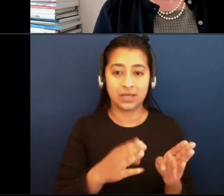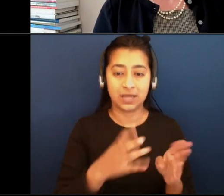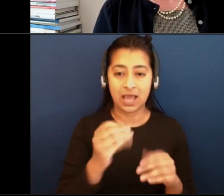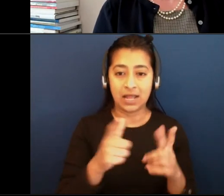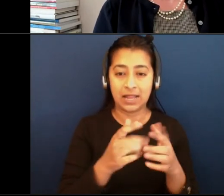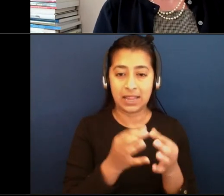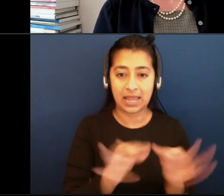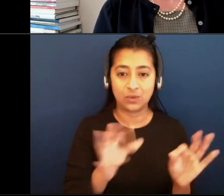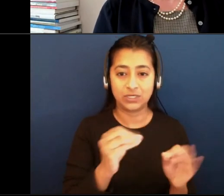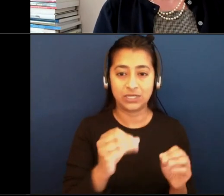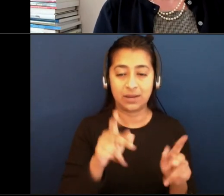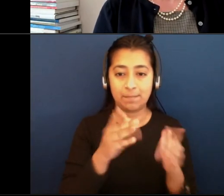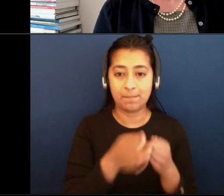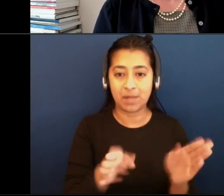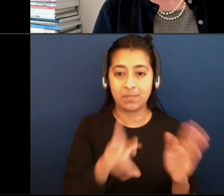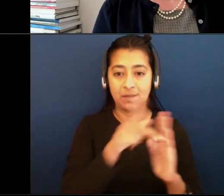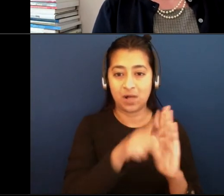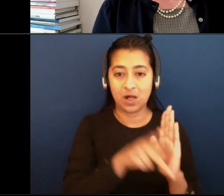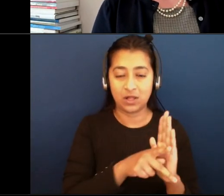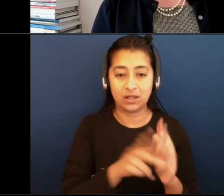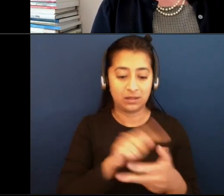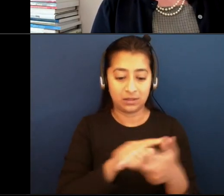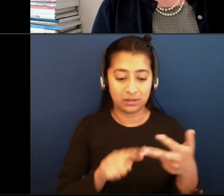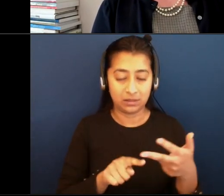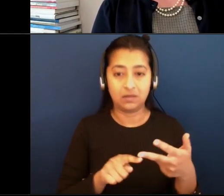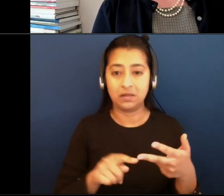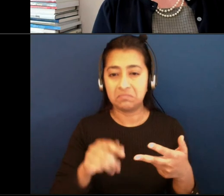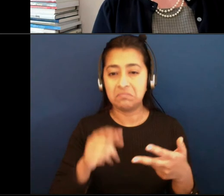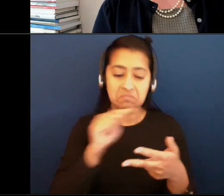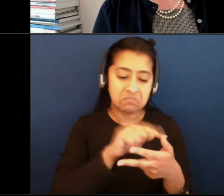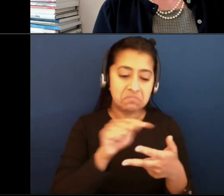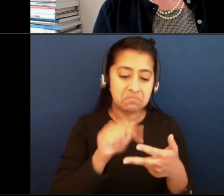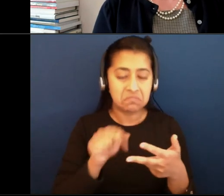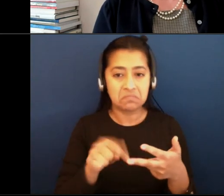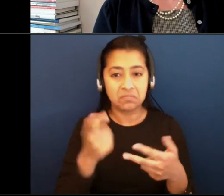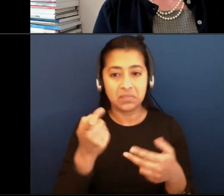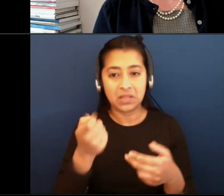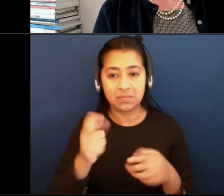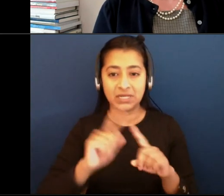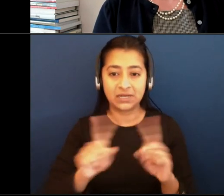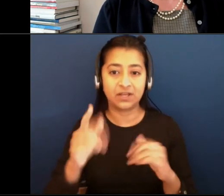policy as another section. These sections are a little bit different than